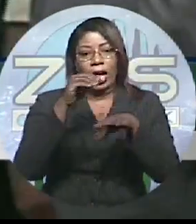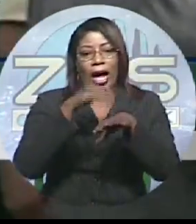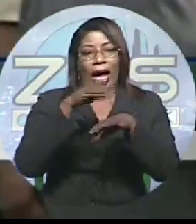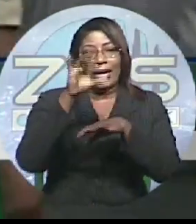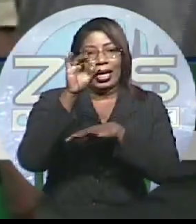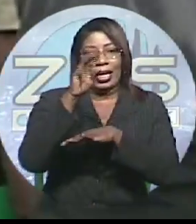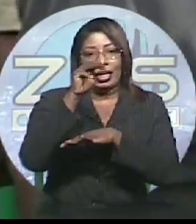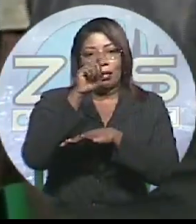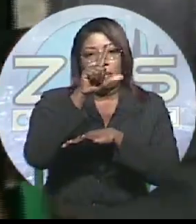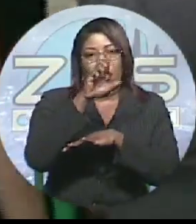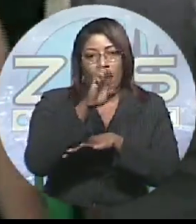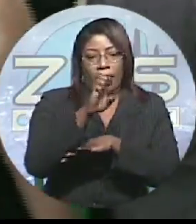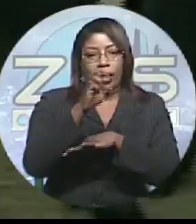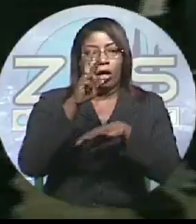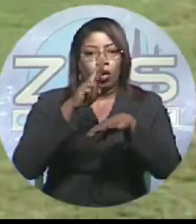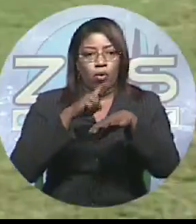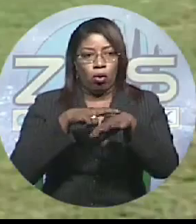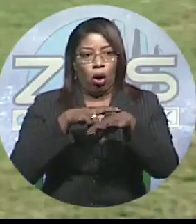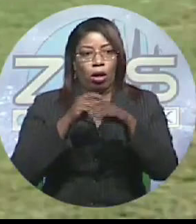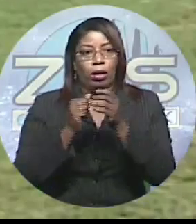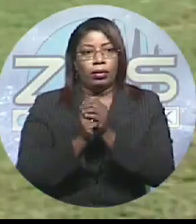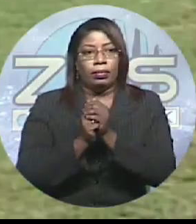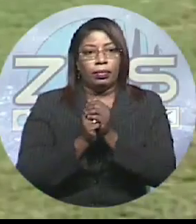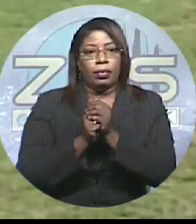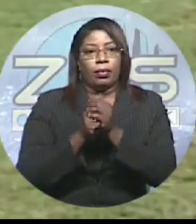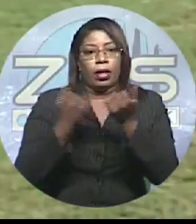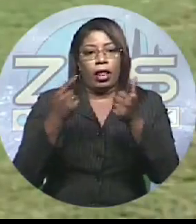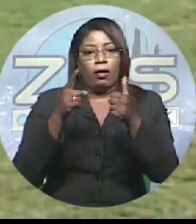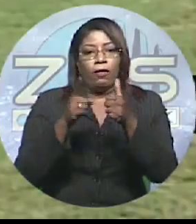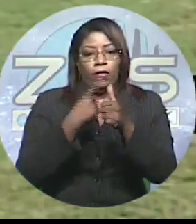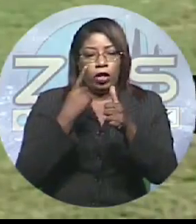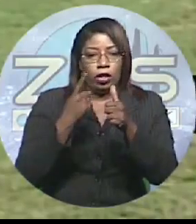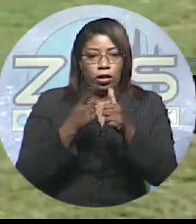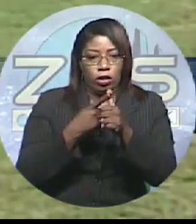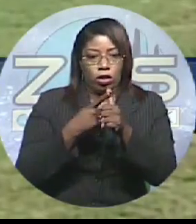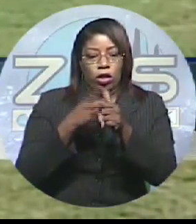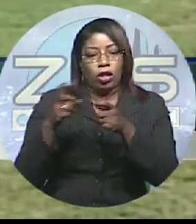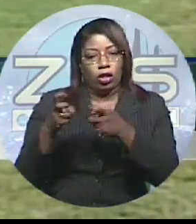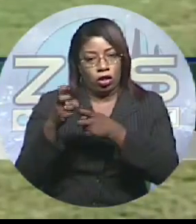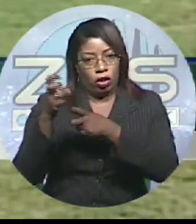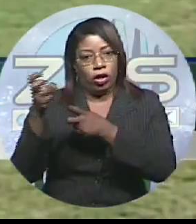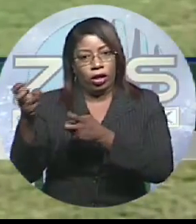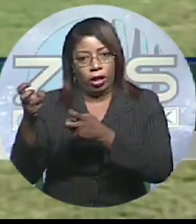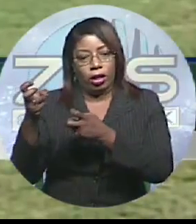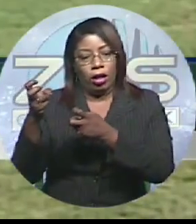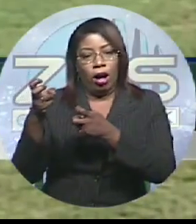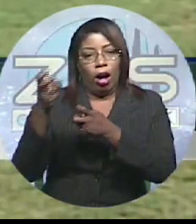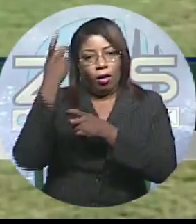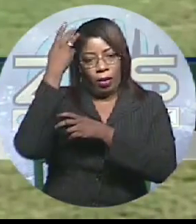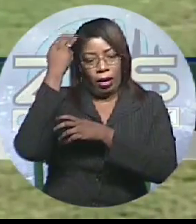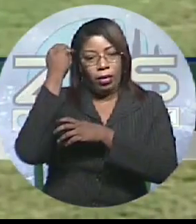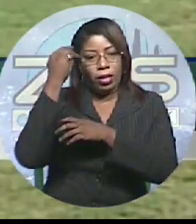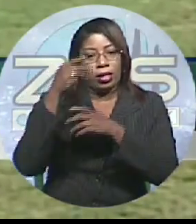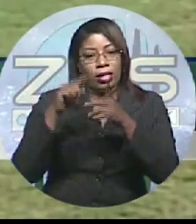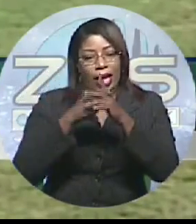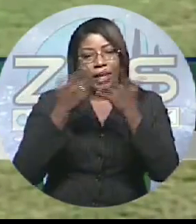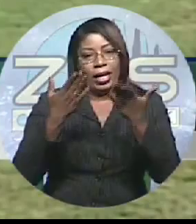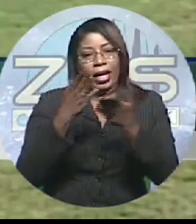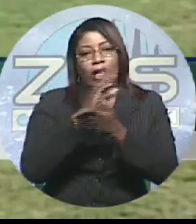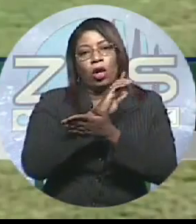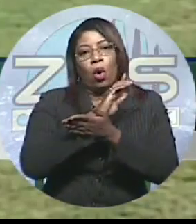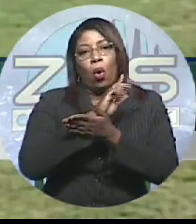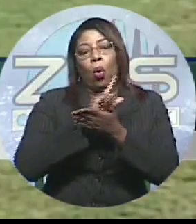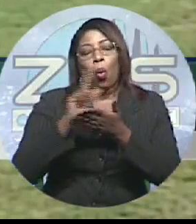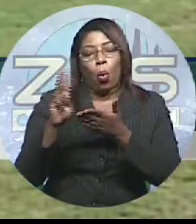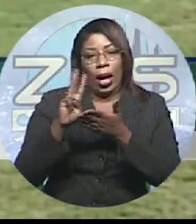Davis-Roll has more. The first leg of the Prime Minister's visit began here in West Grand Bahama, where the Prime Minister, along with his